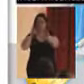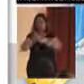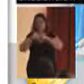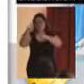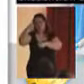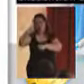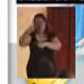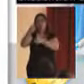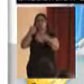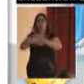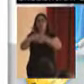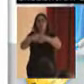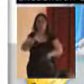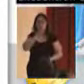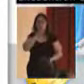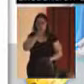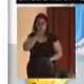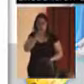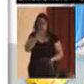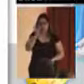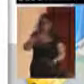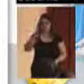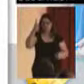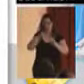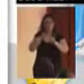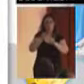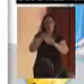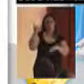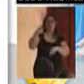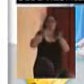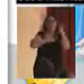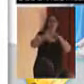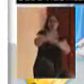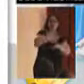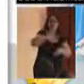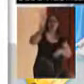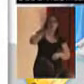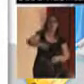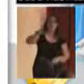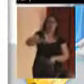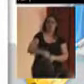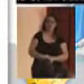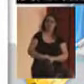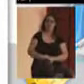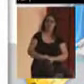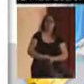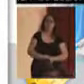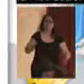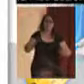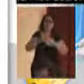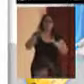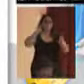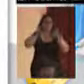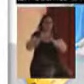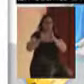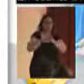sentences that are read or voices should include sound illustrations that are continuous or intermittent, so that one can